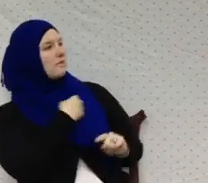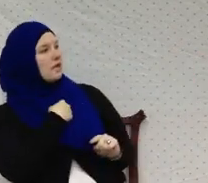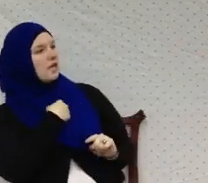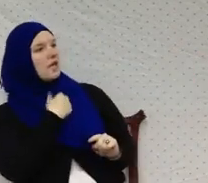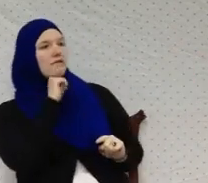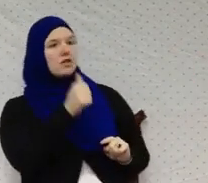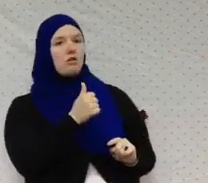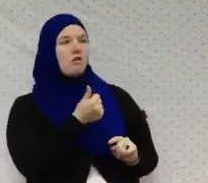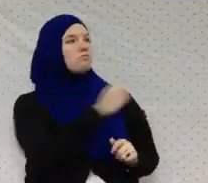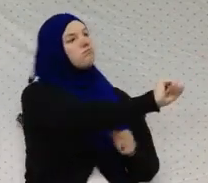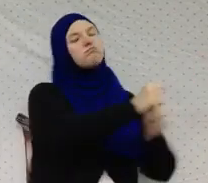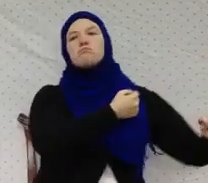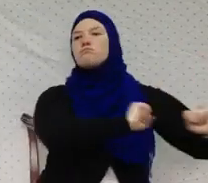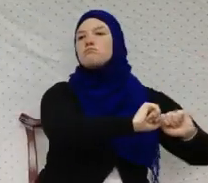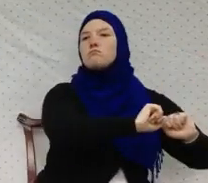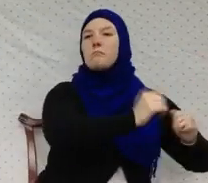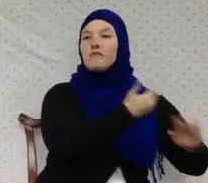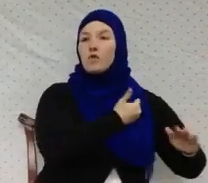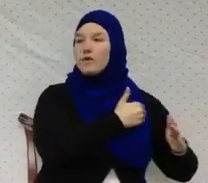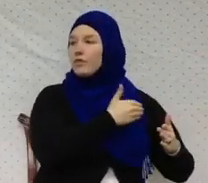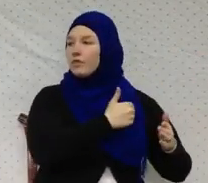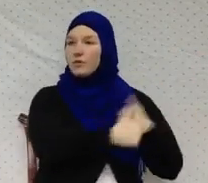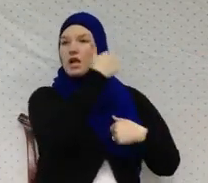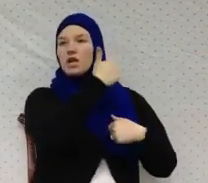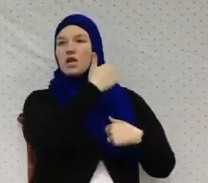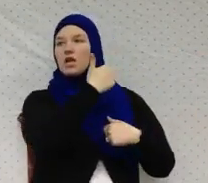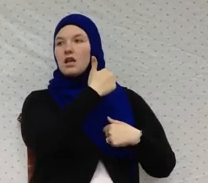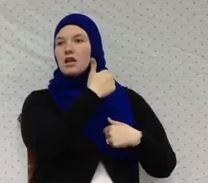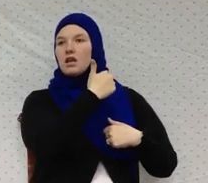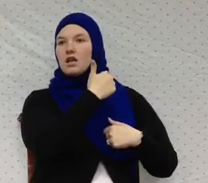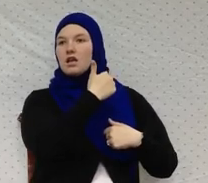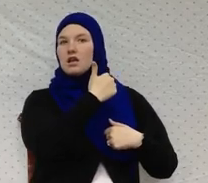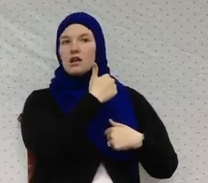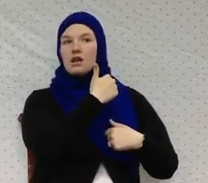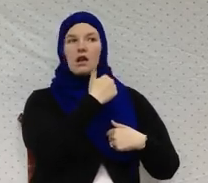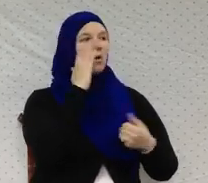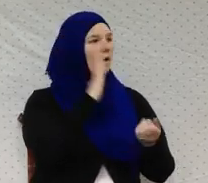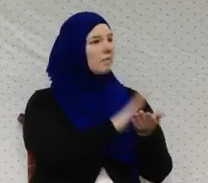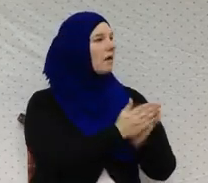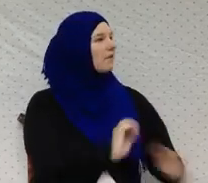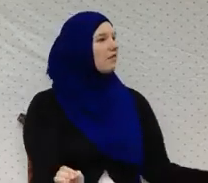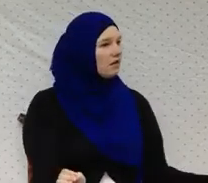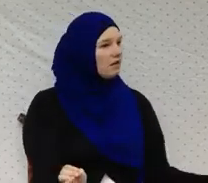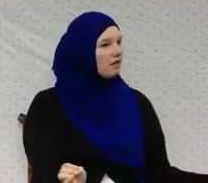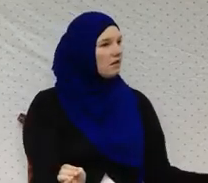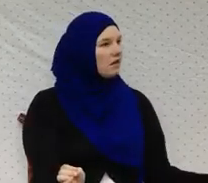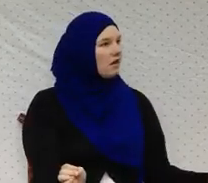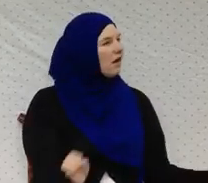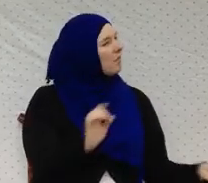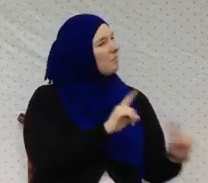eat you up. If you don't push back before anything threatens you, you will be taken flat on the